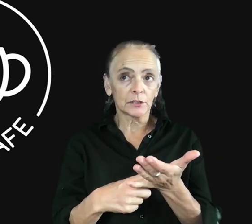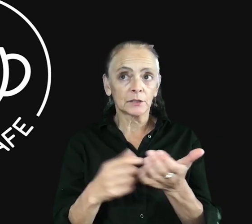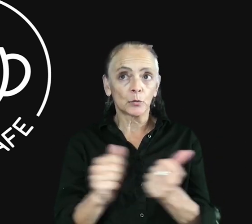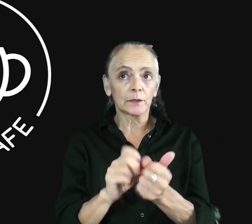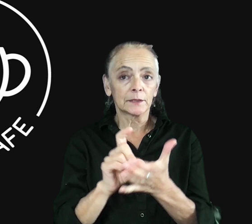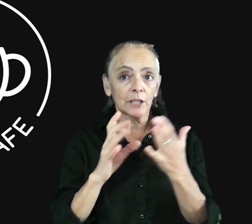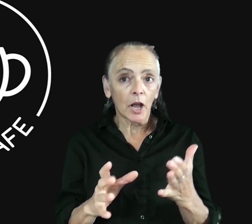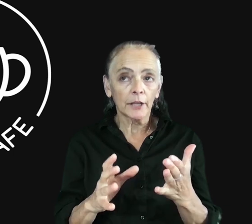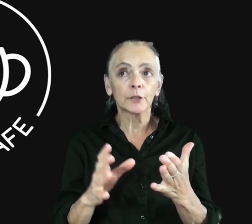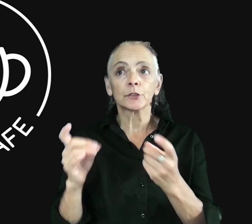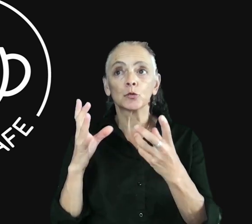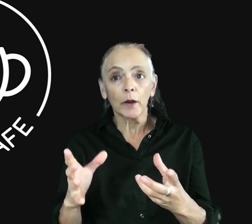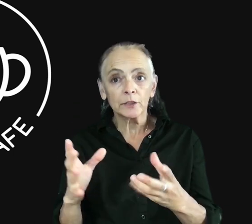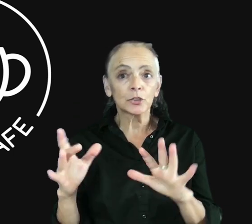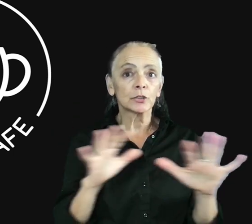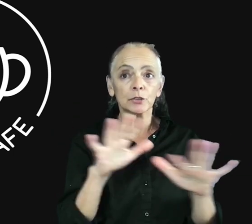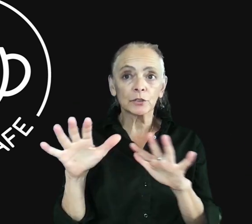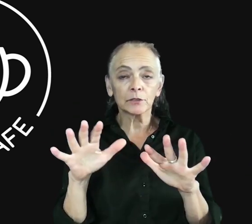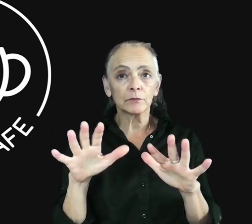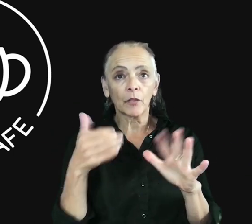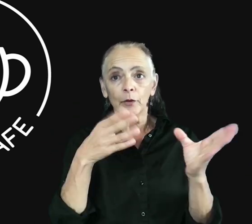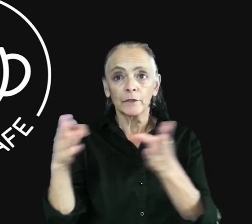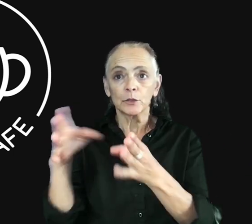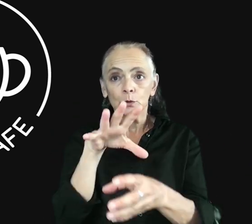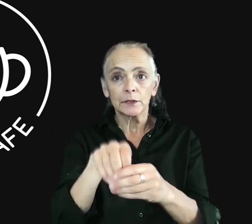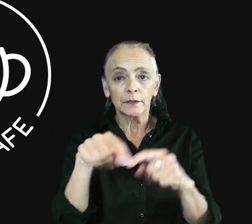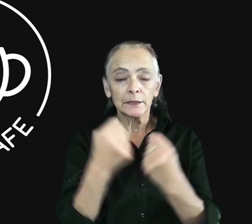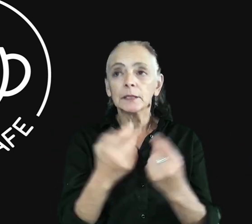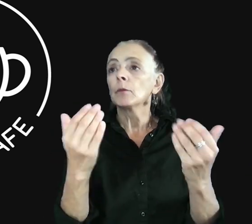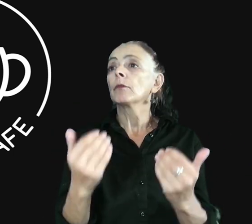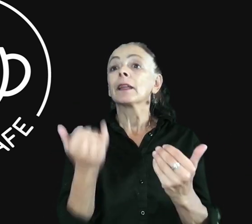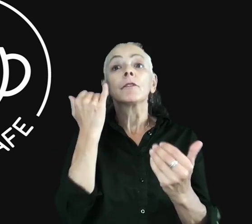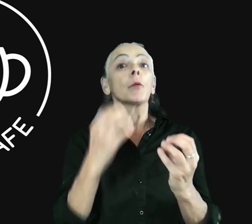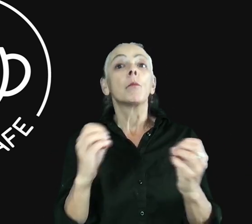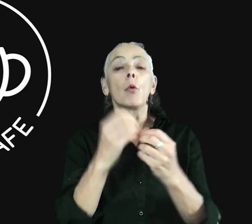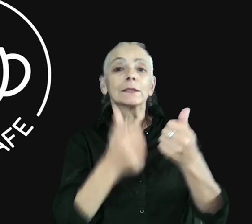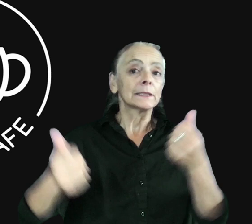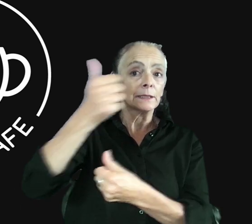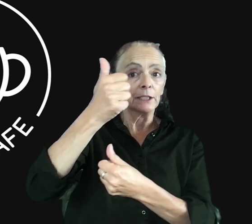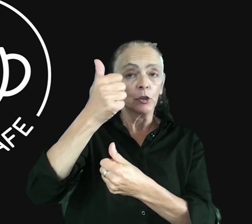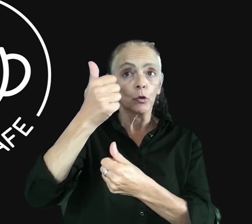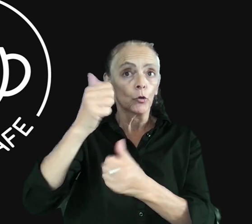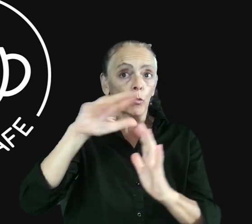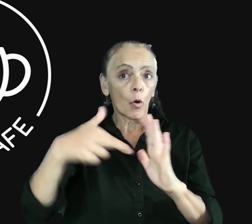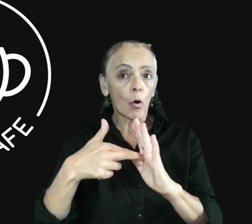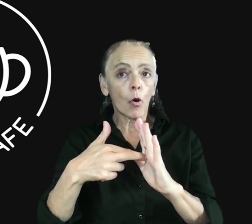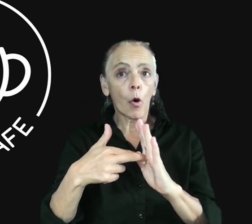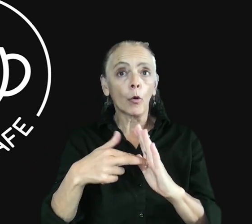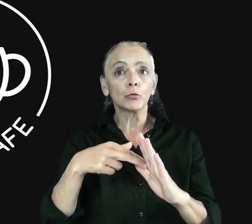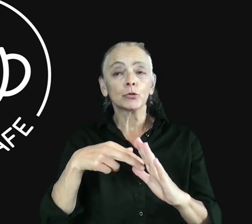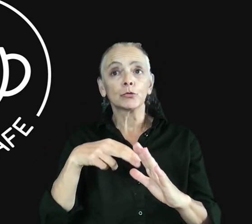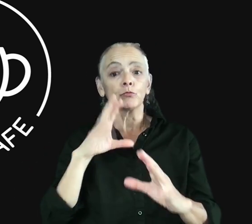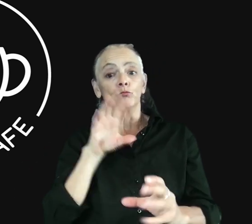designers and some of the directors and other individuals from the team if you're more of a senior level role maybe it's just sitting in